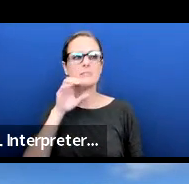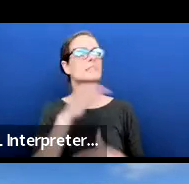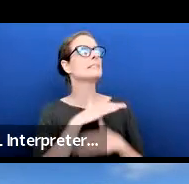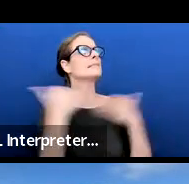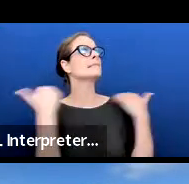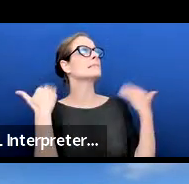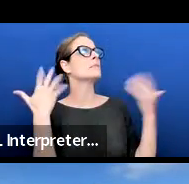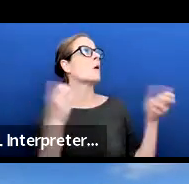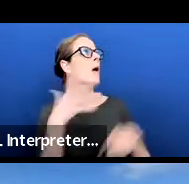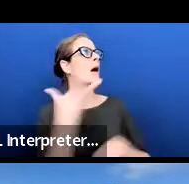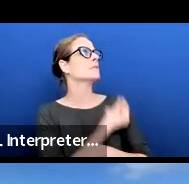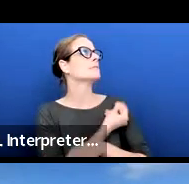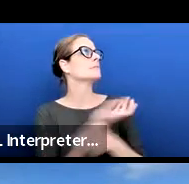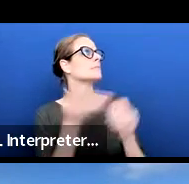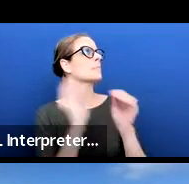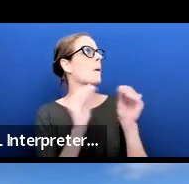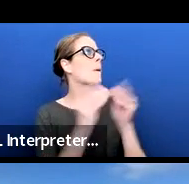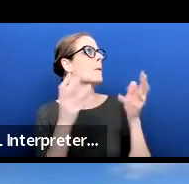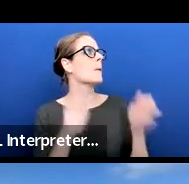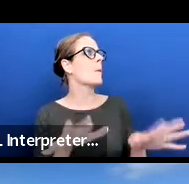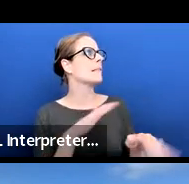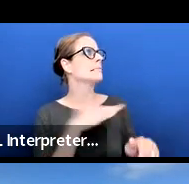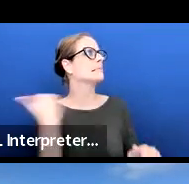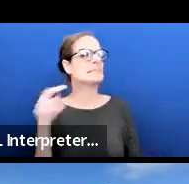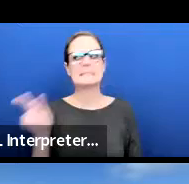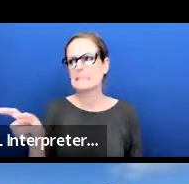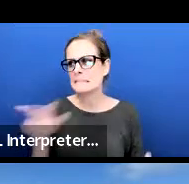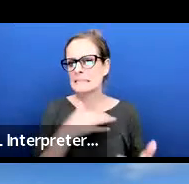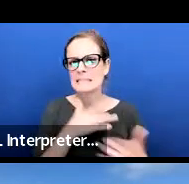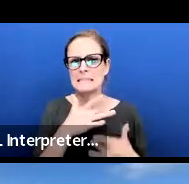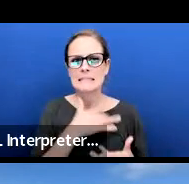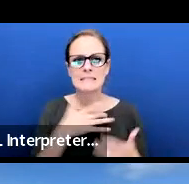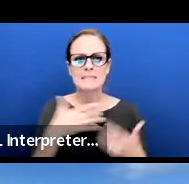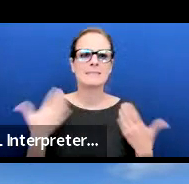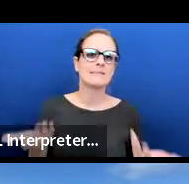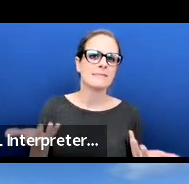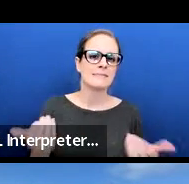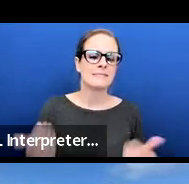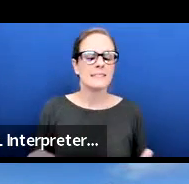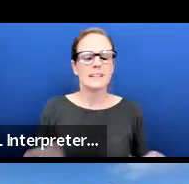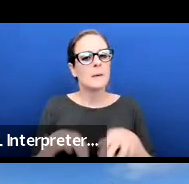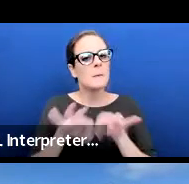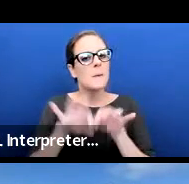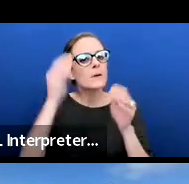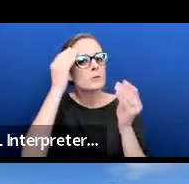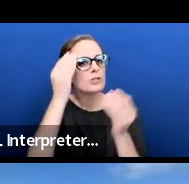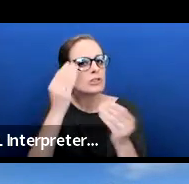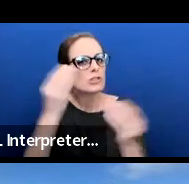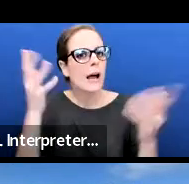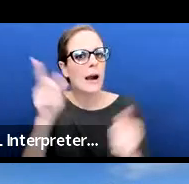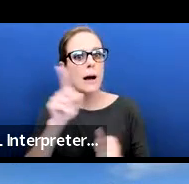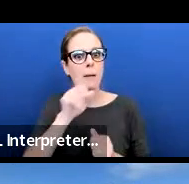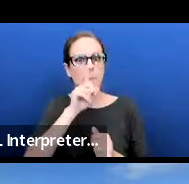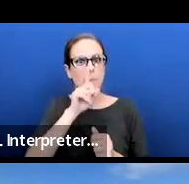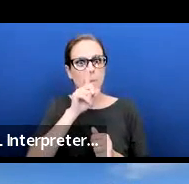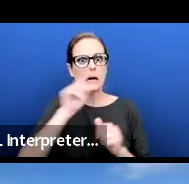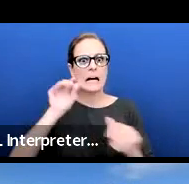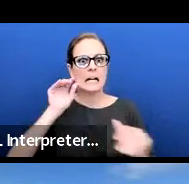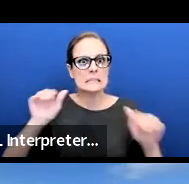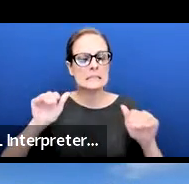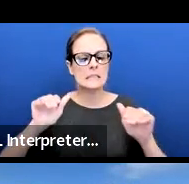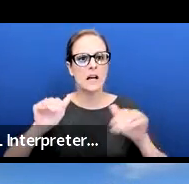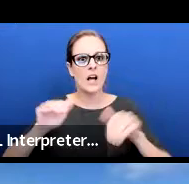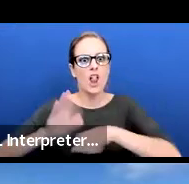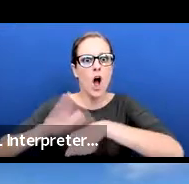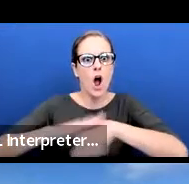don't seem to want to get the next one. But, you know, trying to really share without being too alarmist that we still are losing